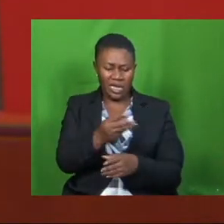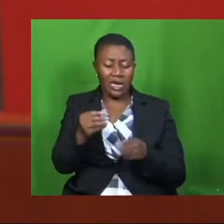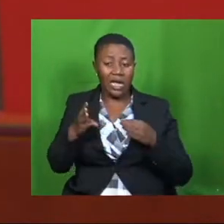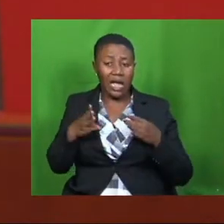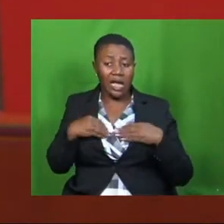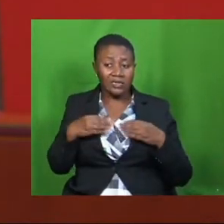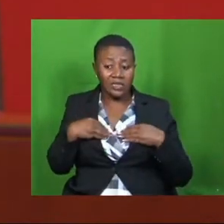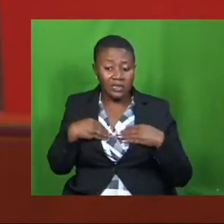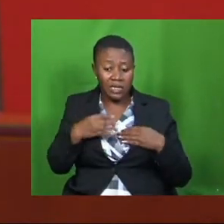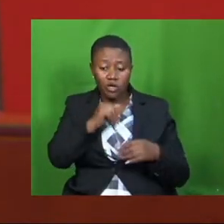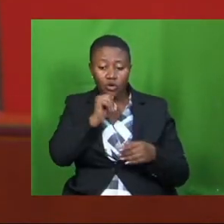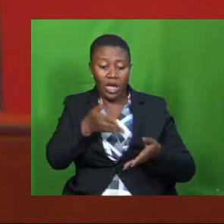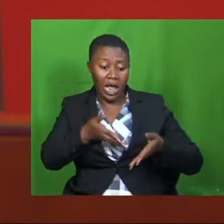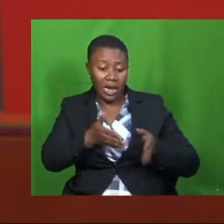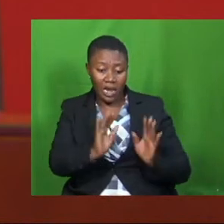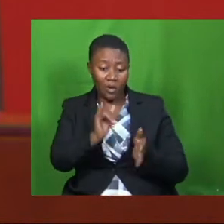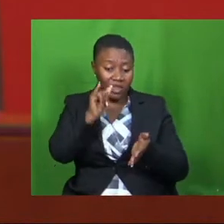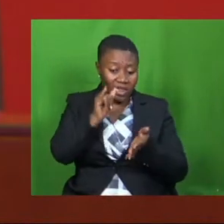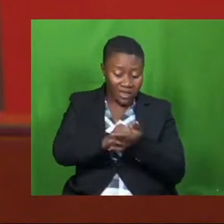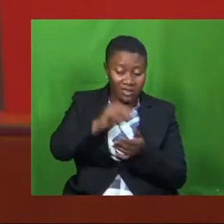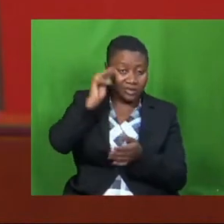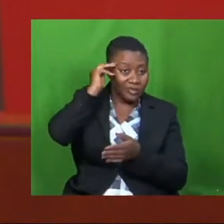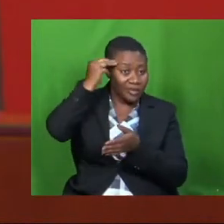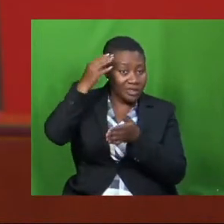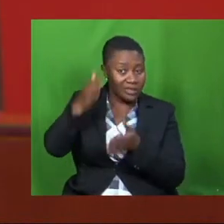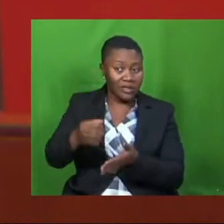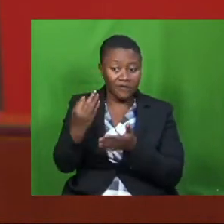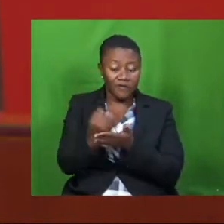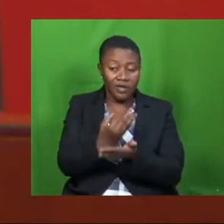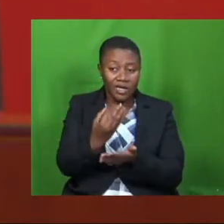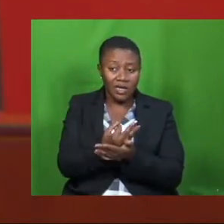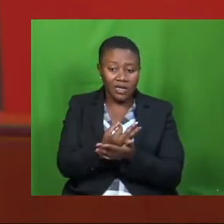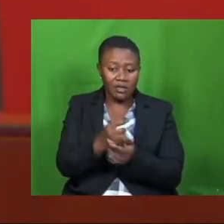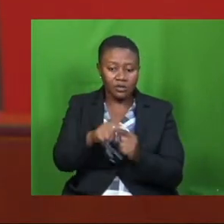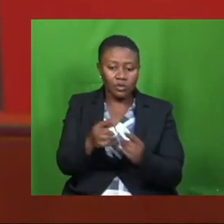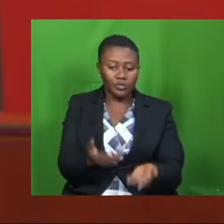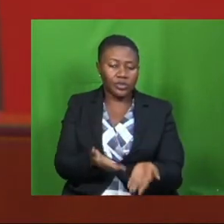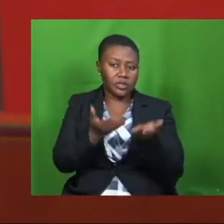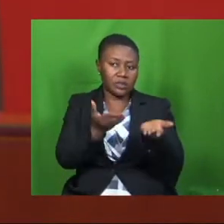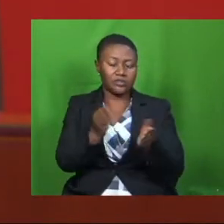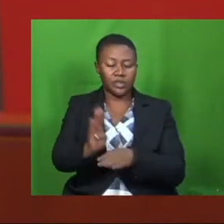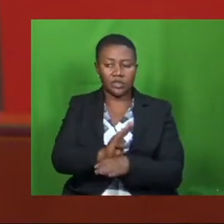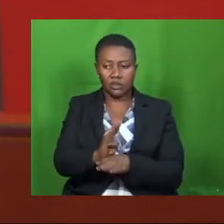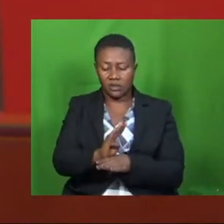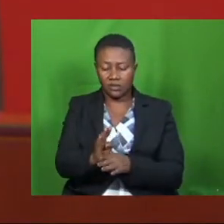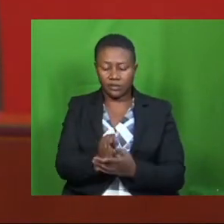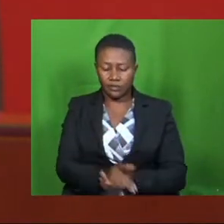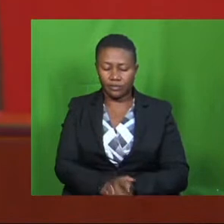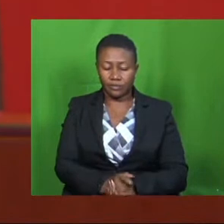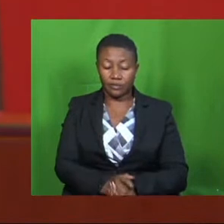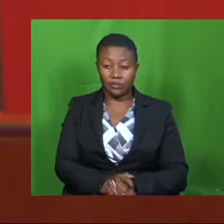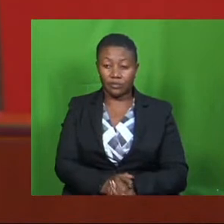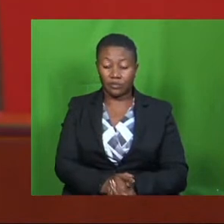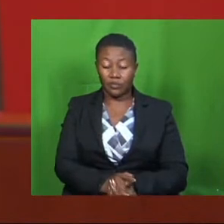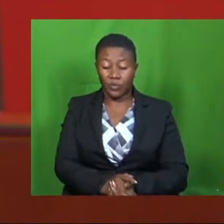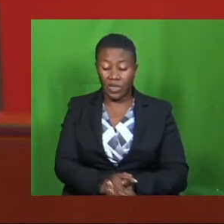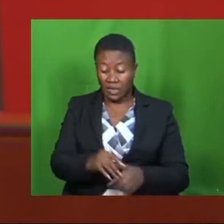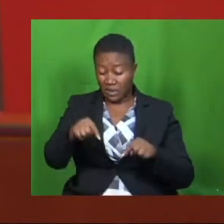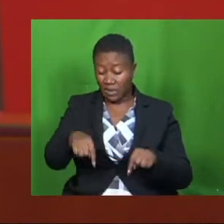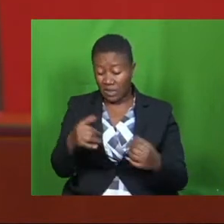pandemic. A lot of questions have been raised in respect of that, so he should come to account to the good people of